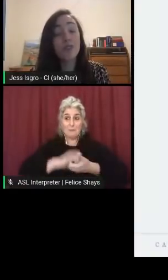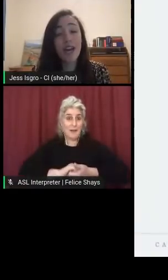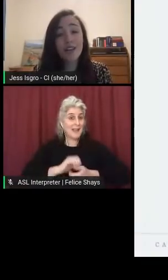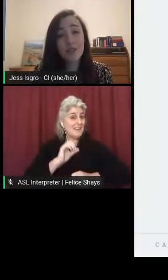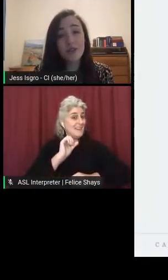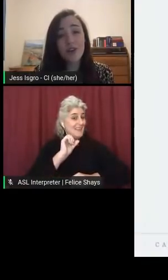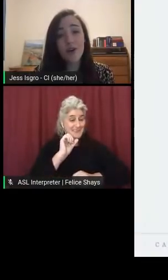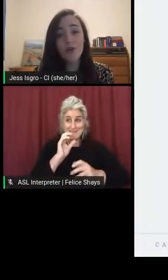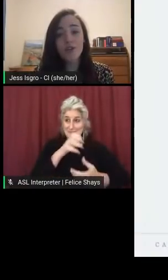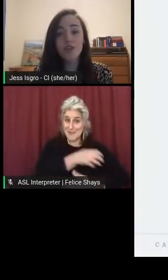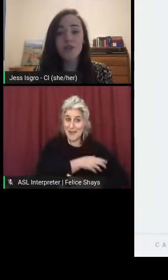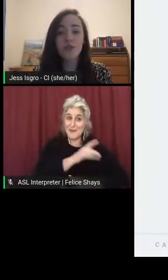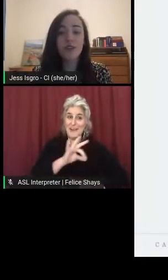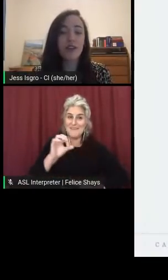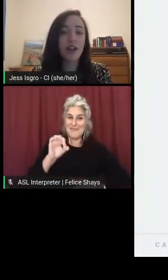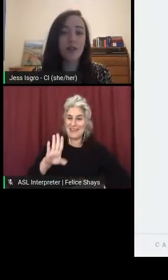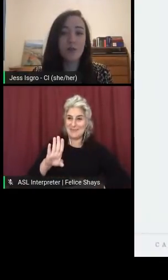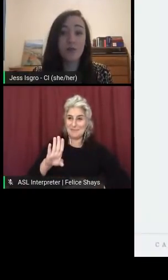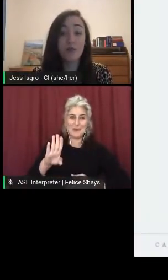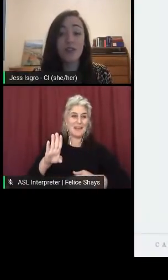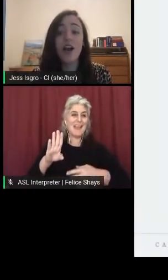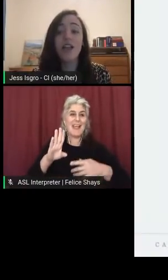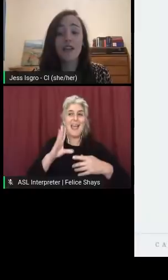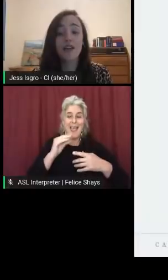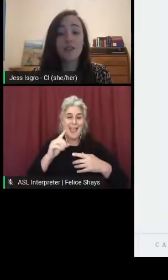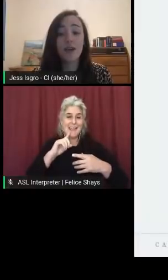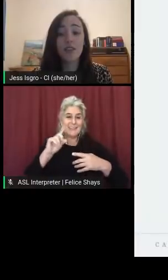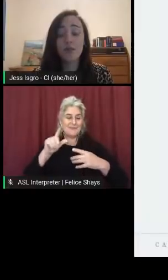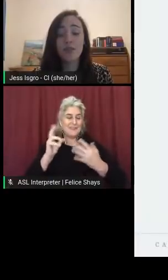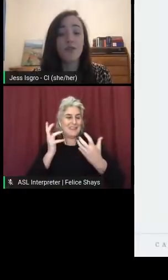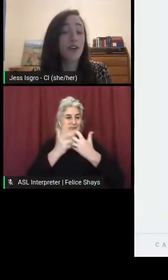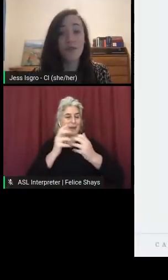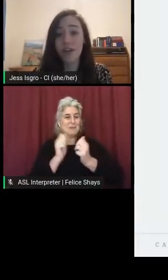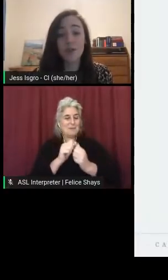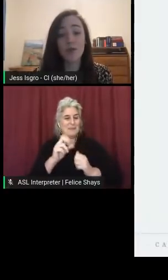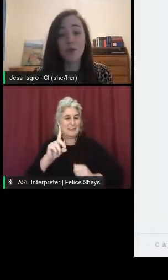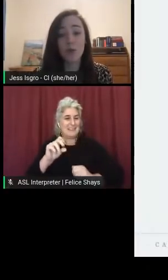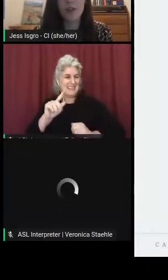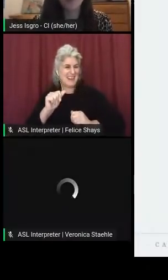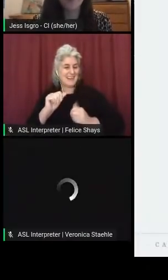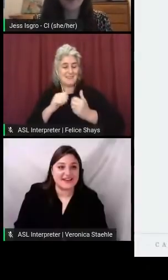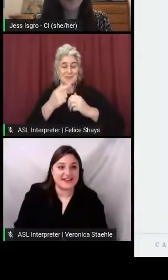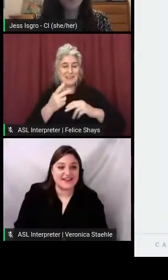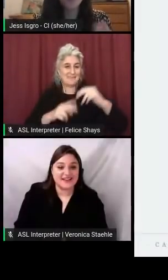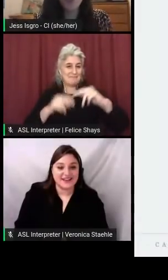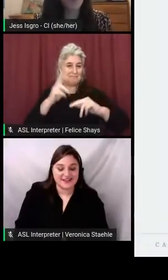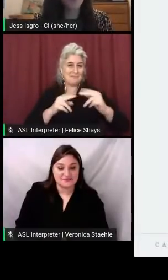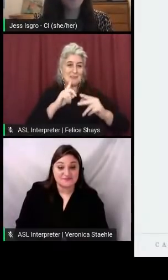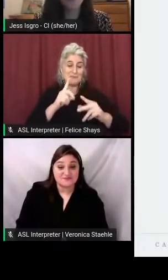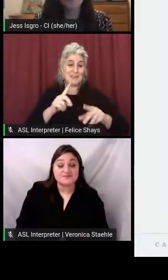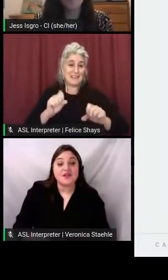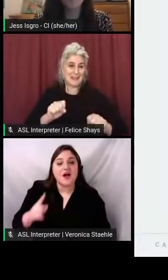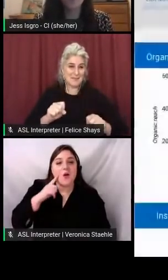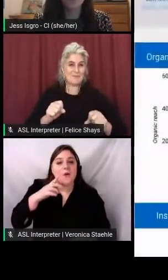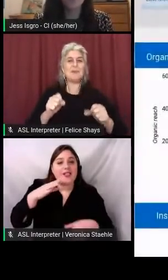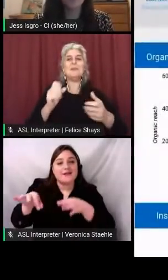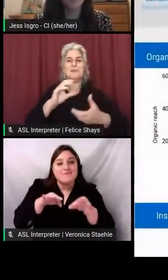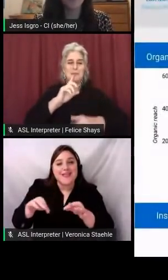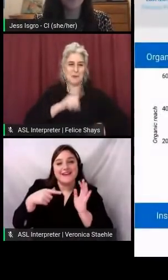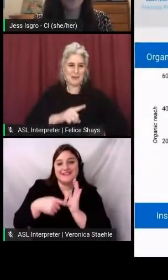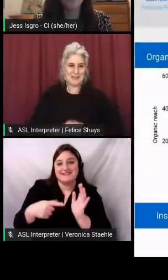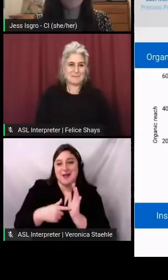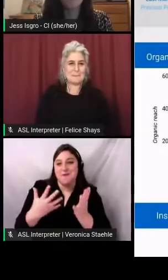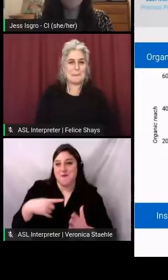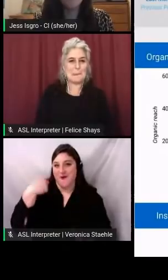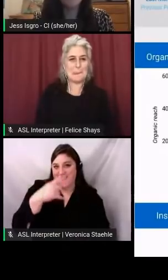Insights with Google Data Studio, which is a tool that allows you to build really highly customizable, very flexible reports. So I'll walk you through an example of what one of those